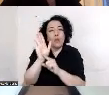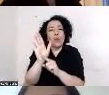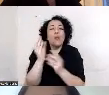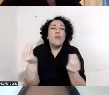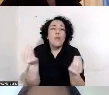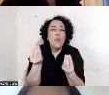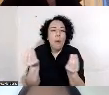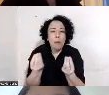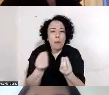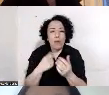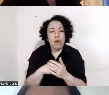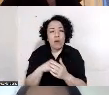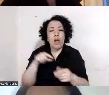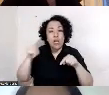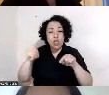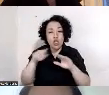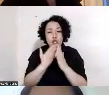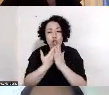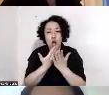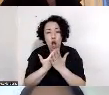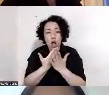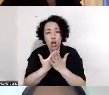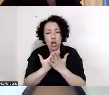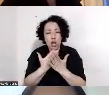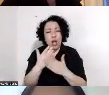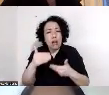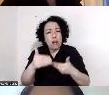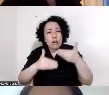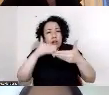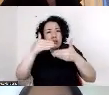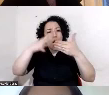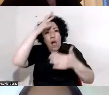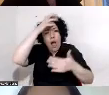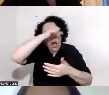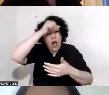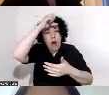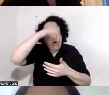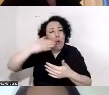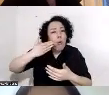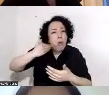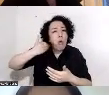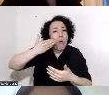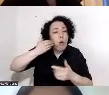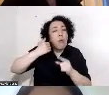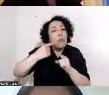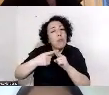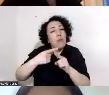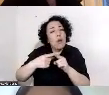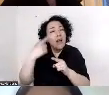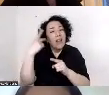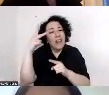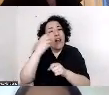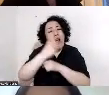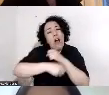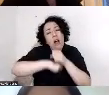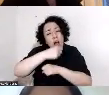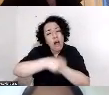que nós podemos fazer para contribuir para o aprendizado desses alunos, visto que eles enfrentam muitas dificuldades durante os anos